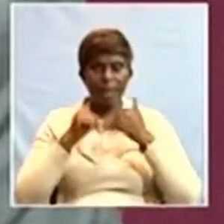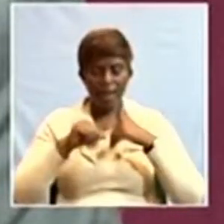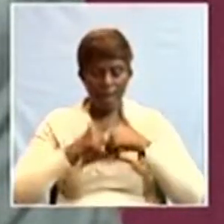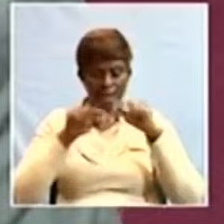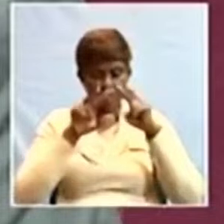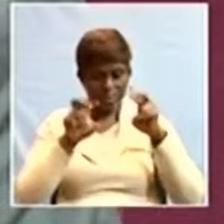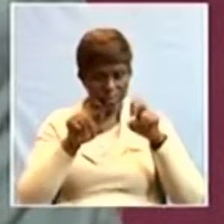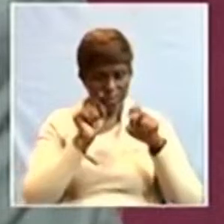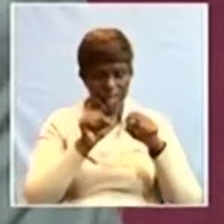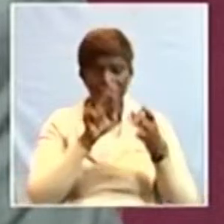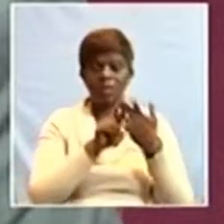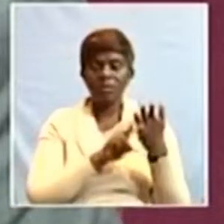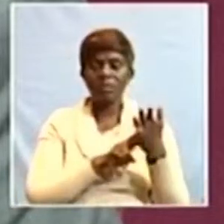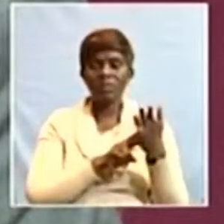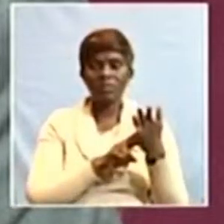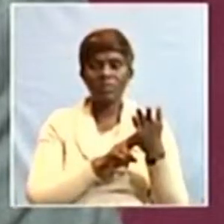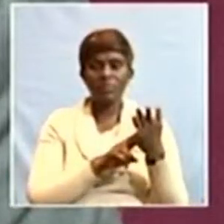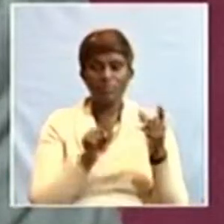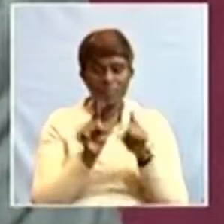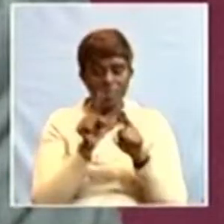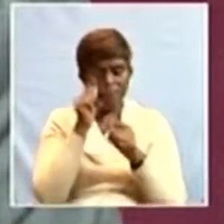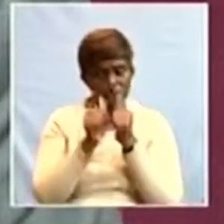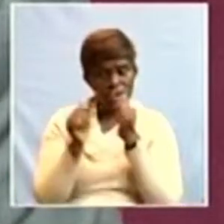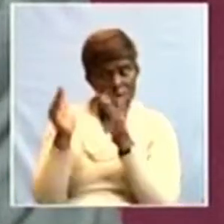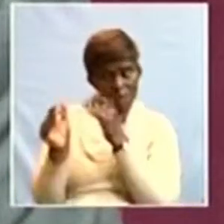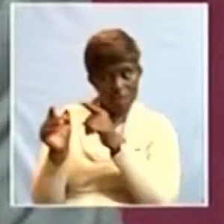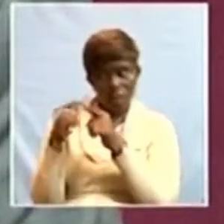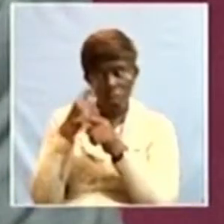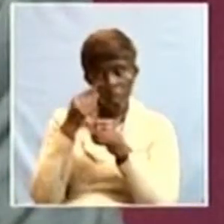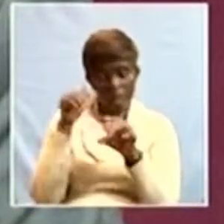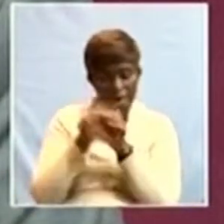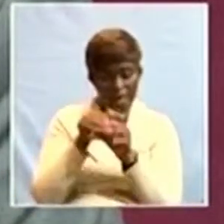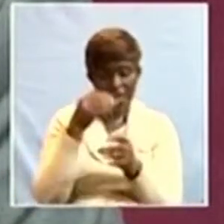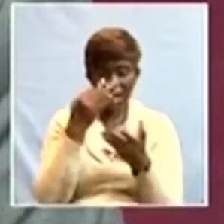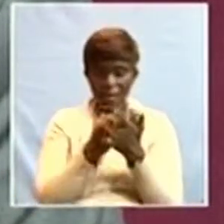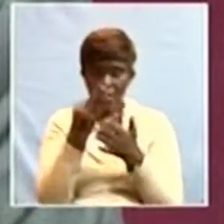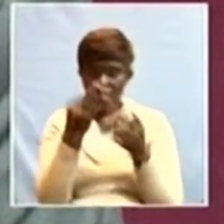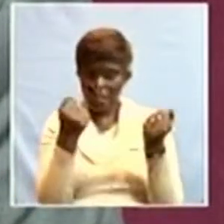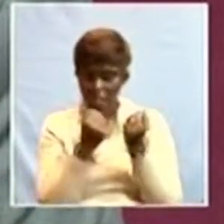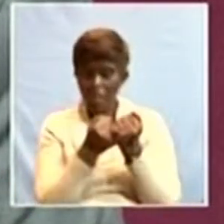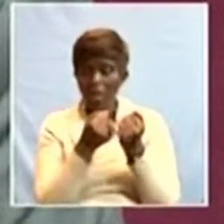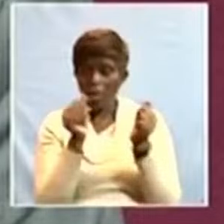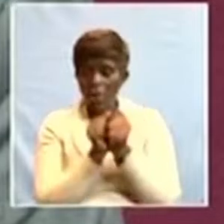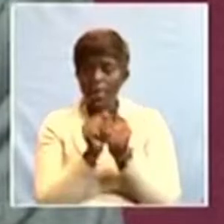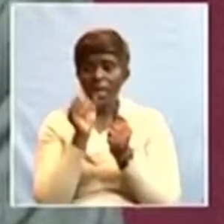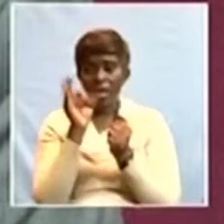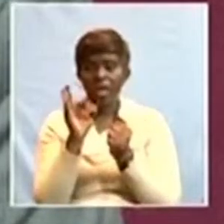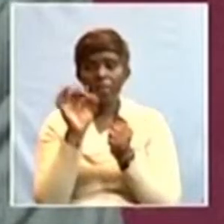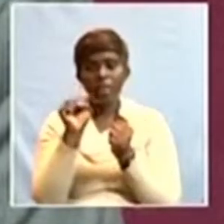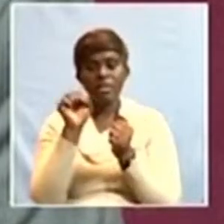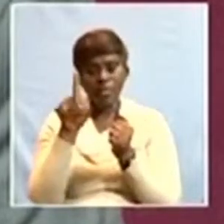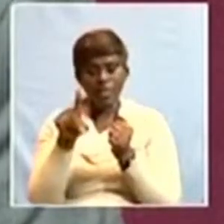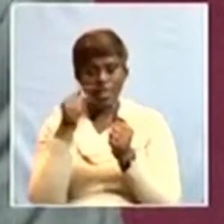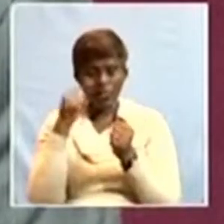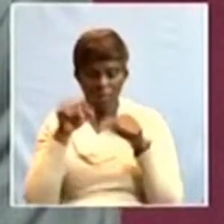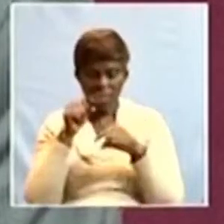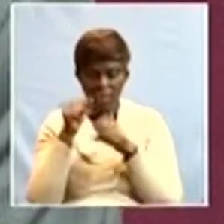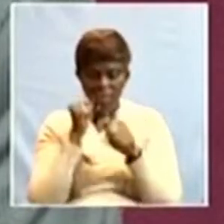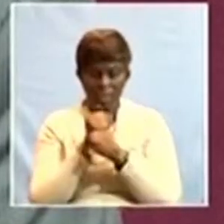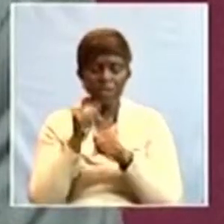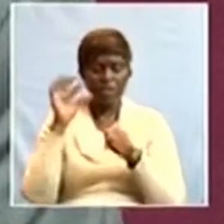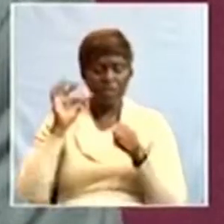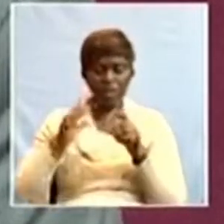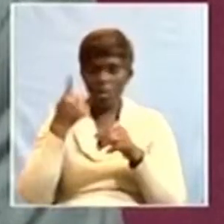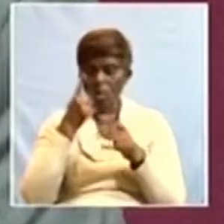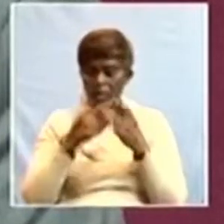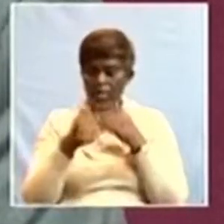cross-checking of these records between those that are on FSP and on FSIP. So for this year, beneficiaries